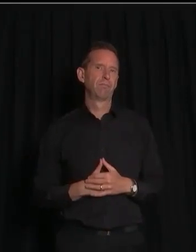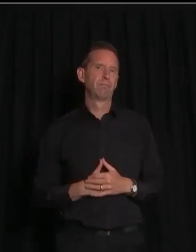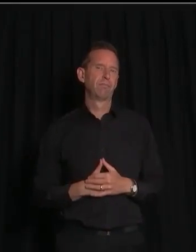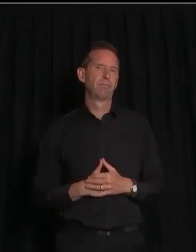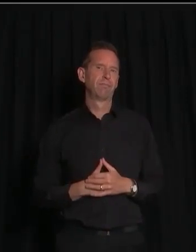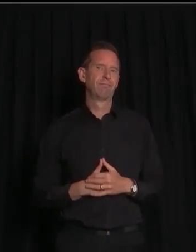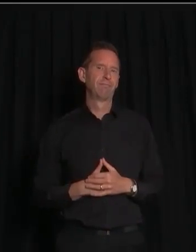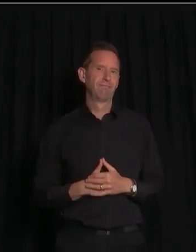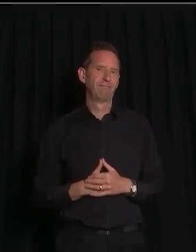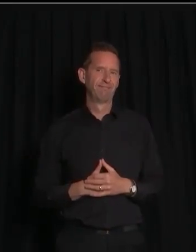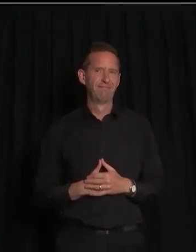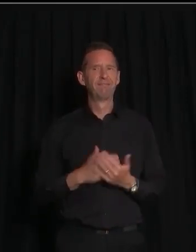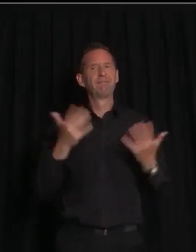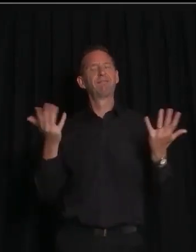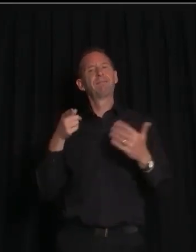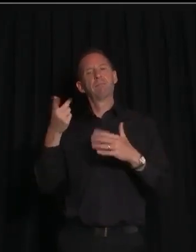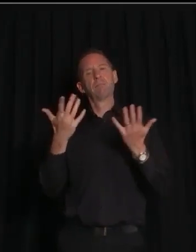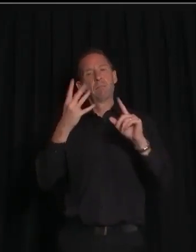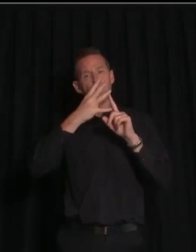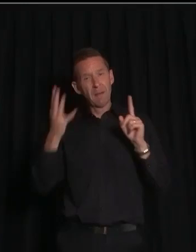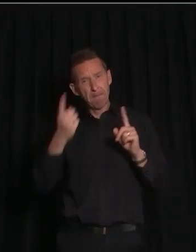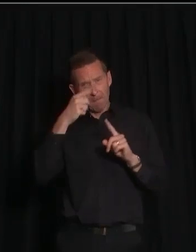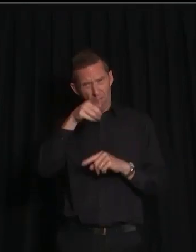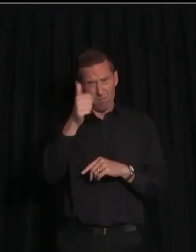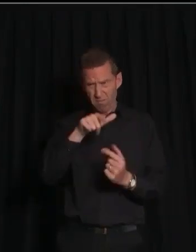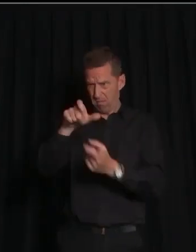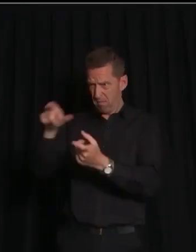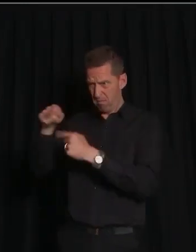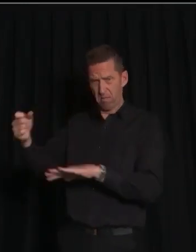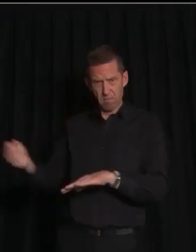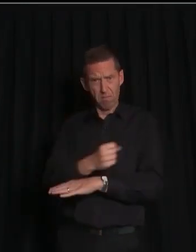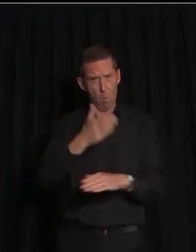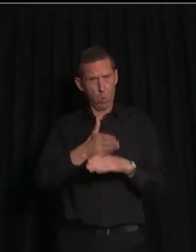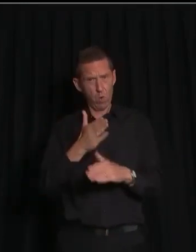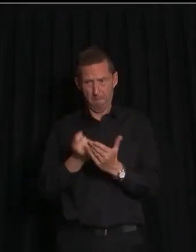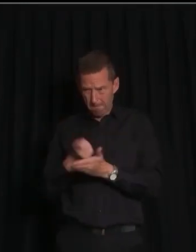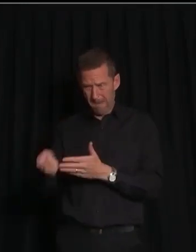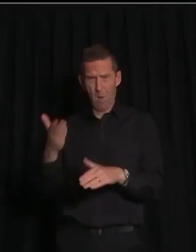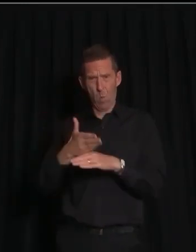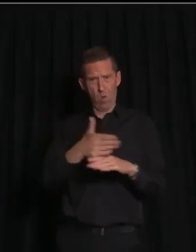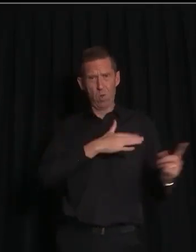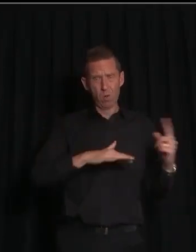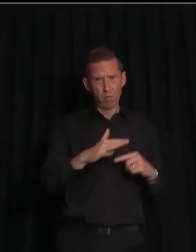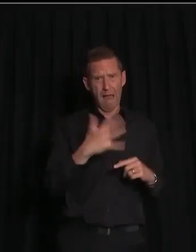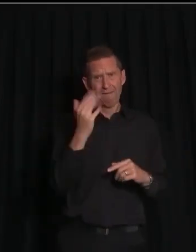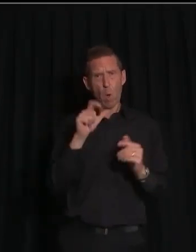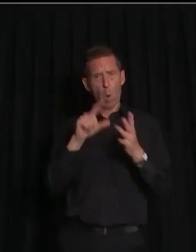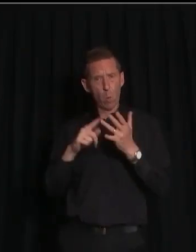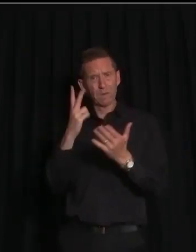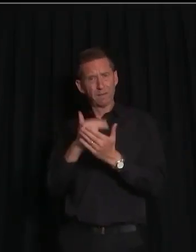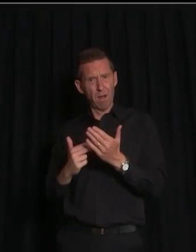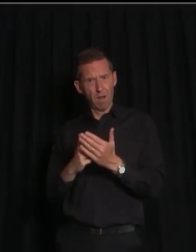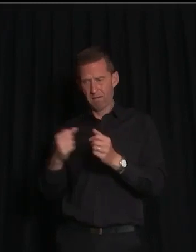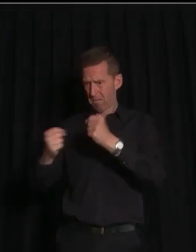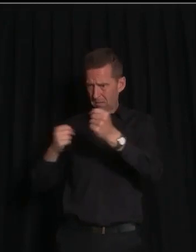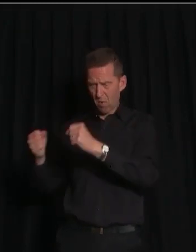to hire LGBTIQA people to do work in those spaces, to have co-design, to work